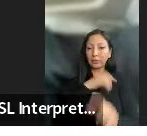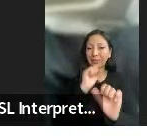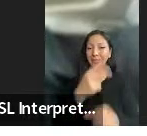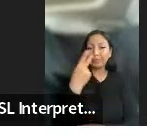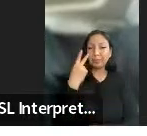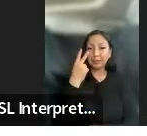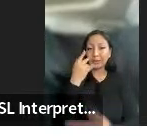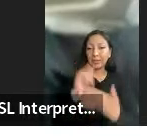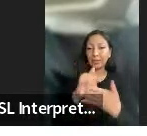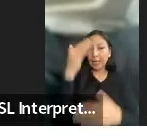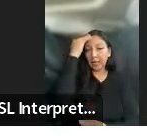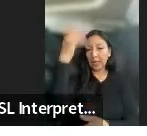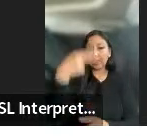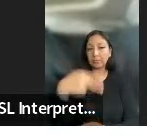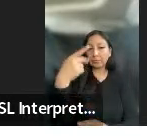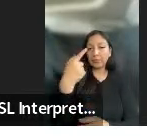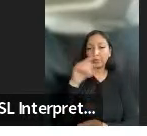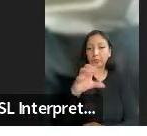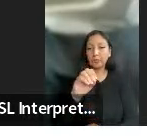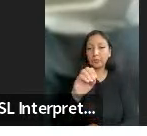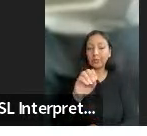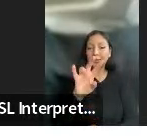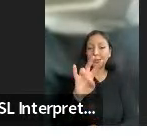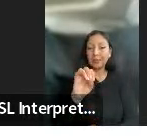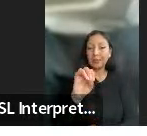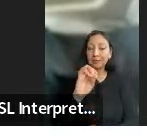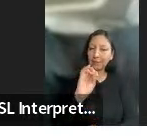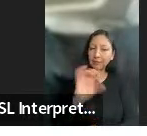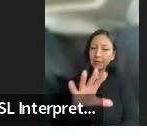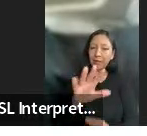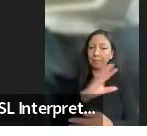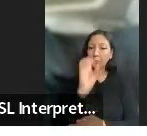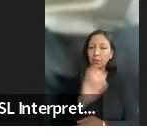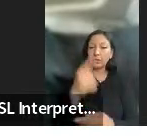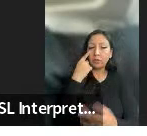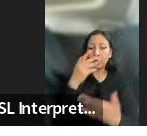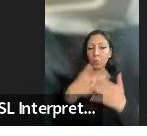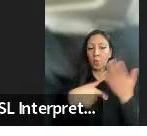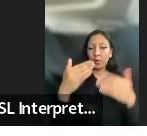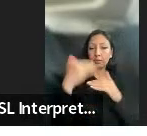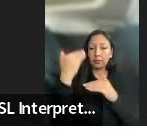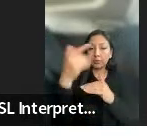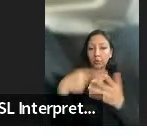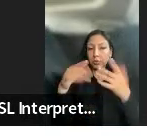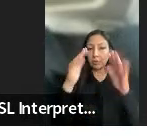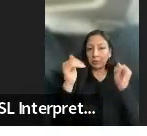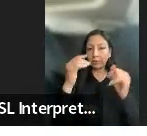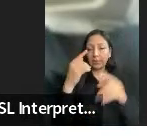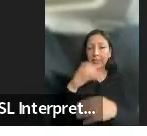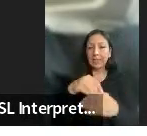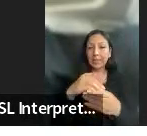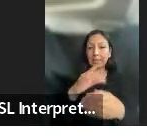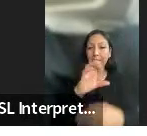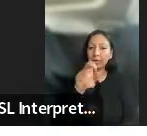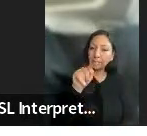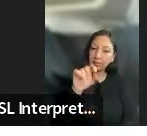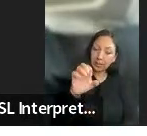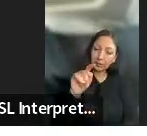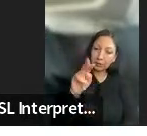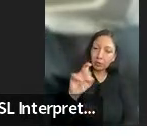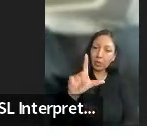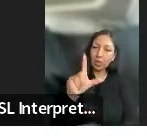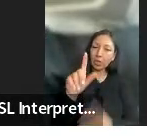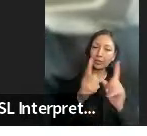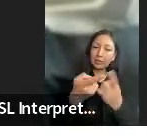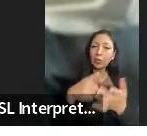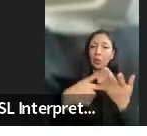height increases of 50 to 75% over what you might expect even in a contextual district. And I do think that one of